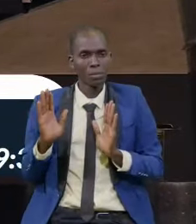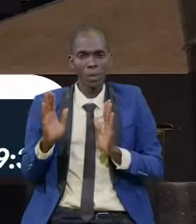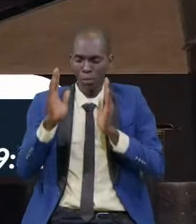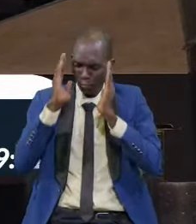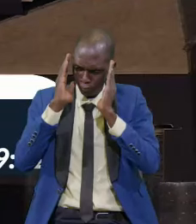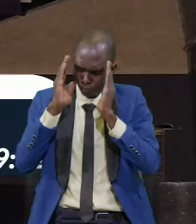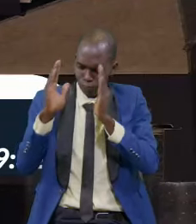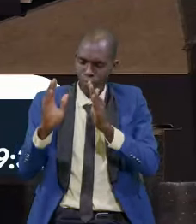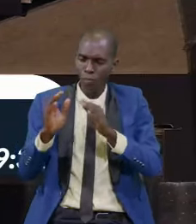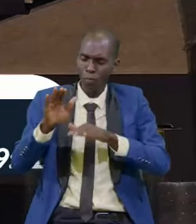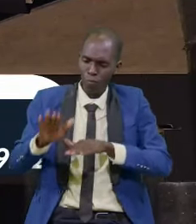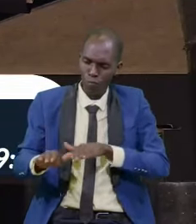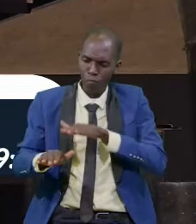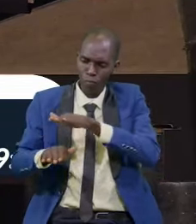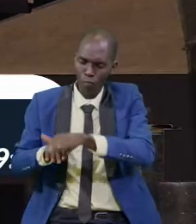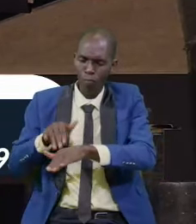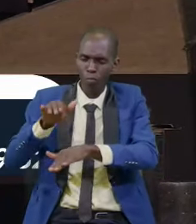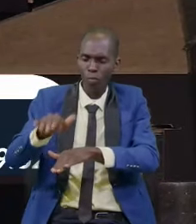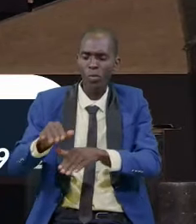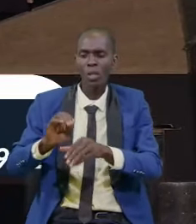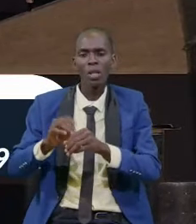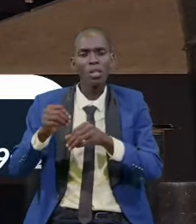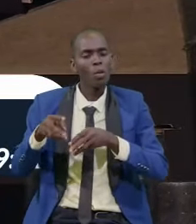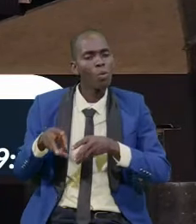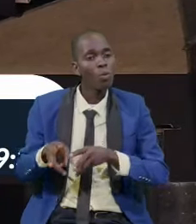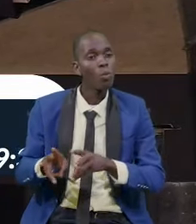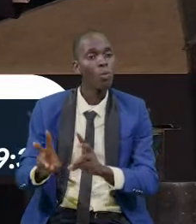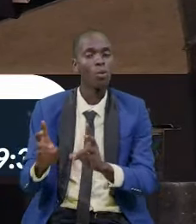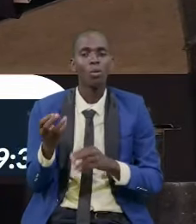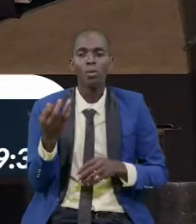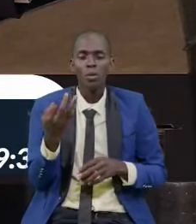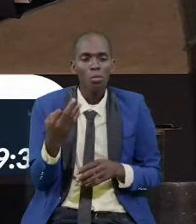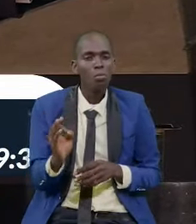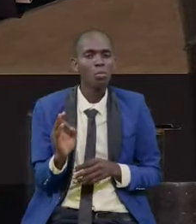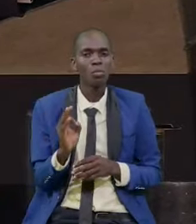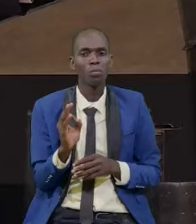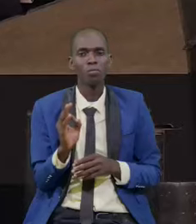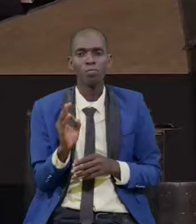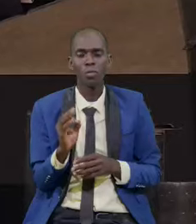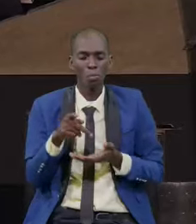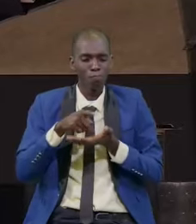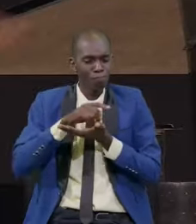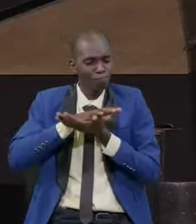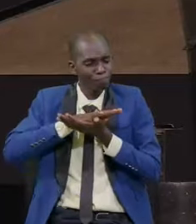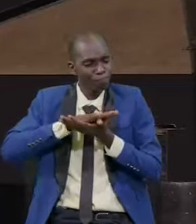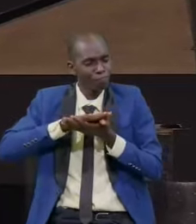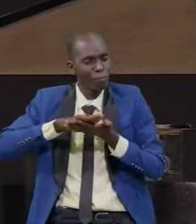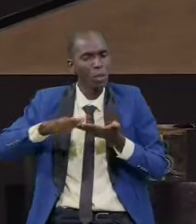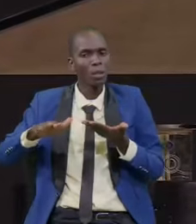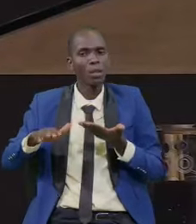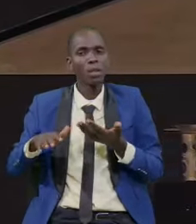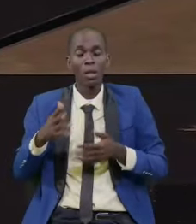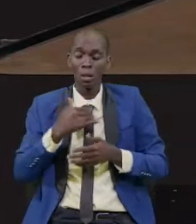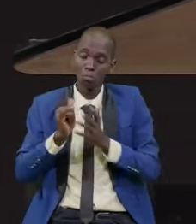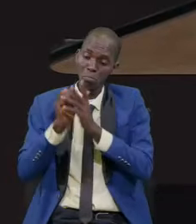the path of rectitude, is going in the path of purity. And while it's